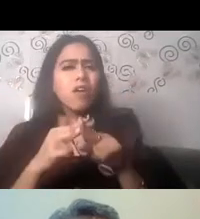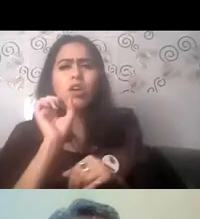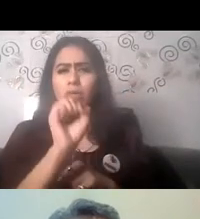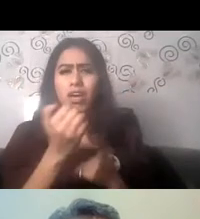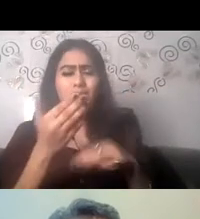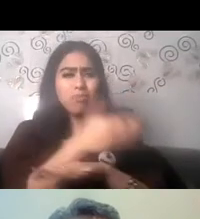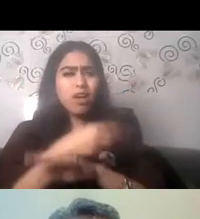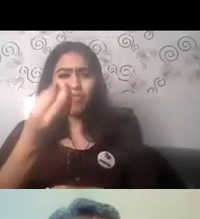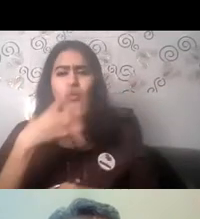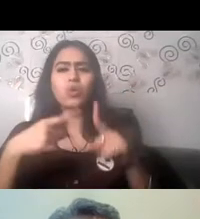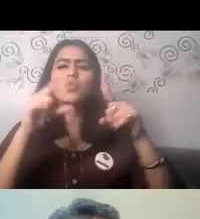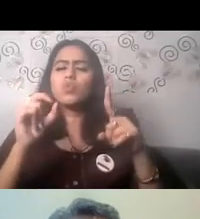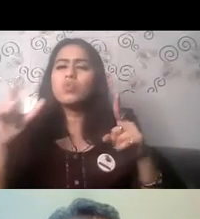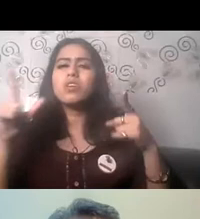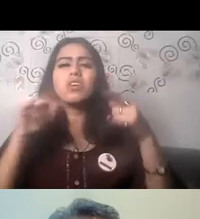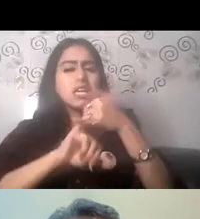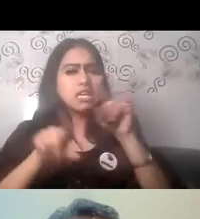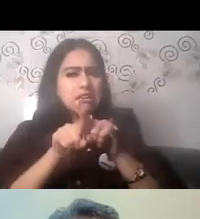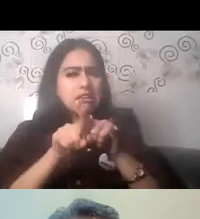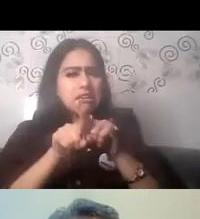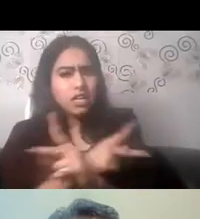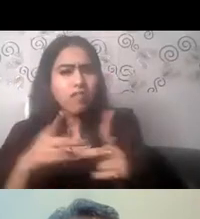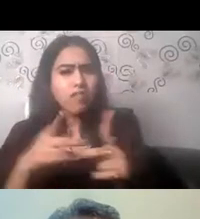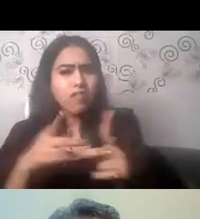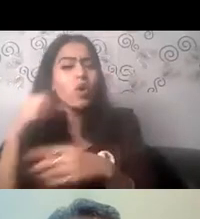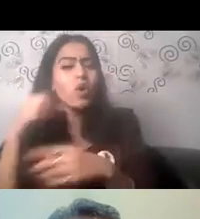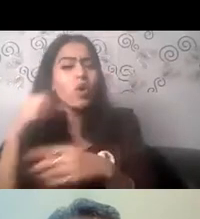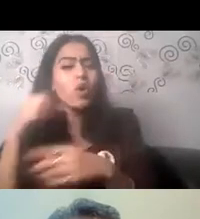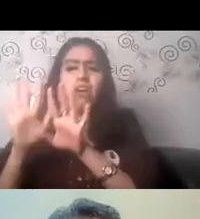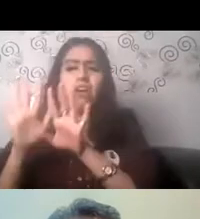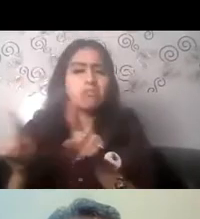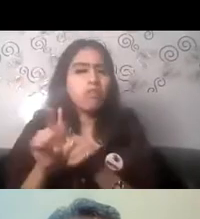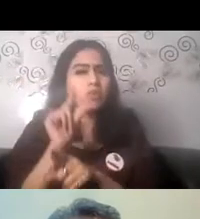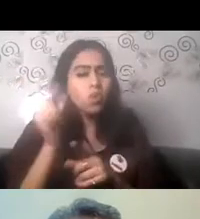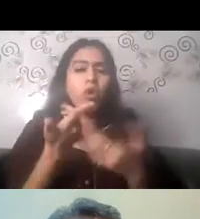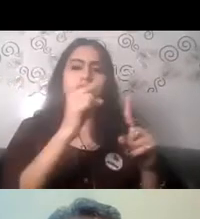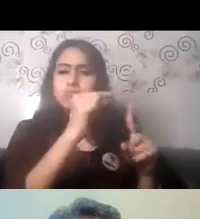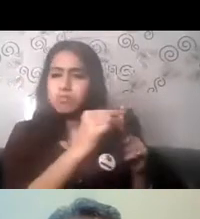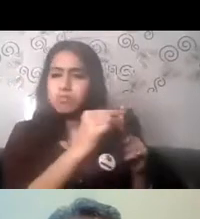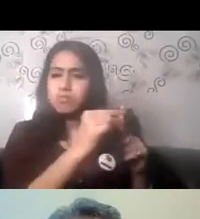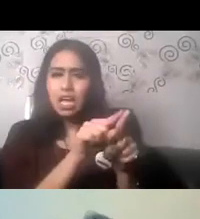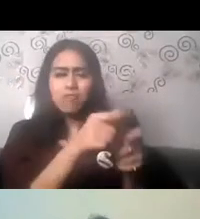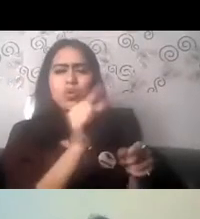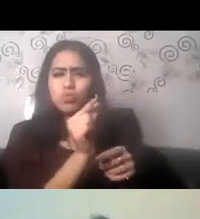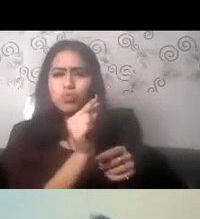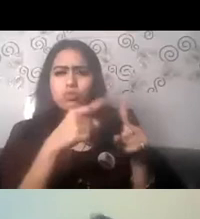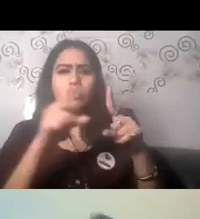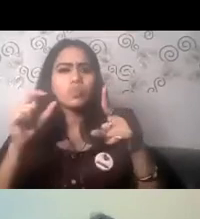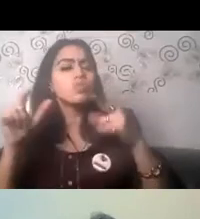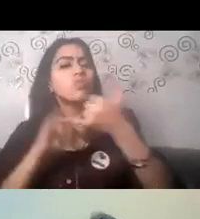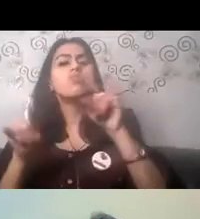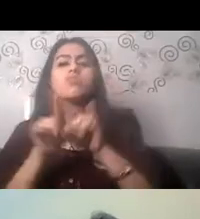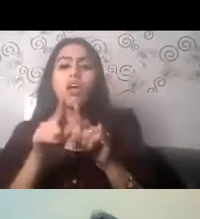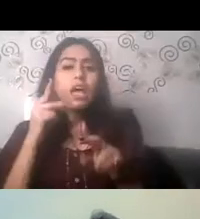about and the tools available to government, to the sector, are they making use of them? And do we